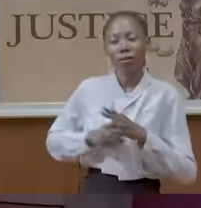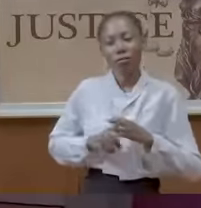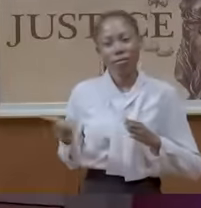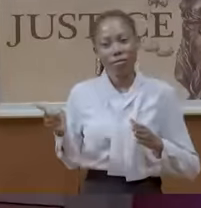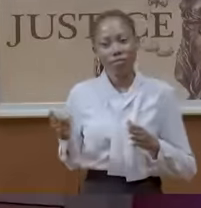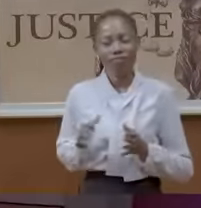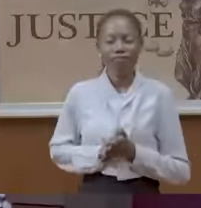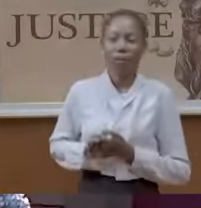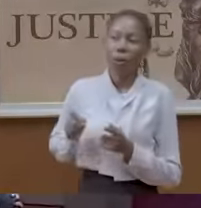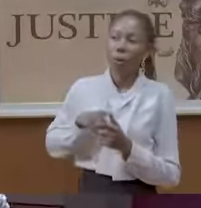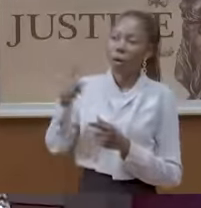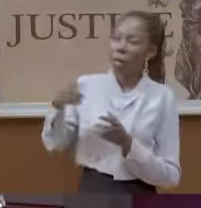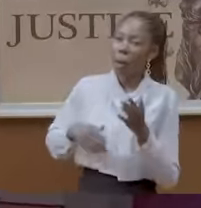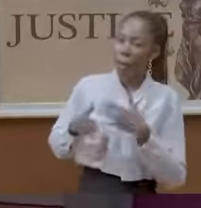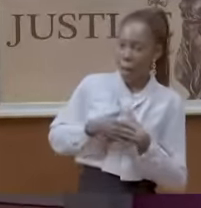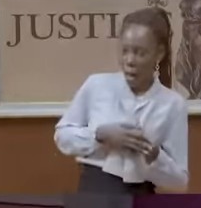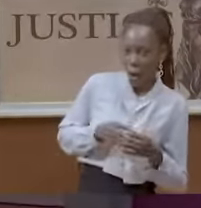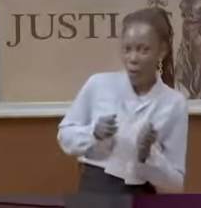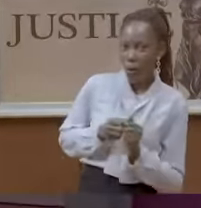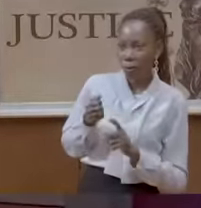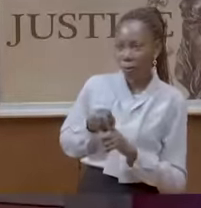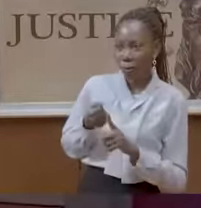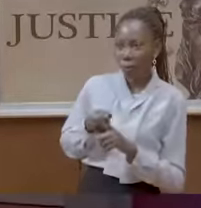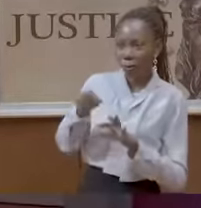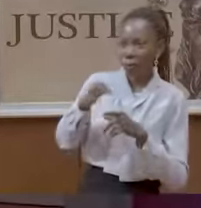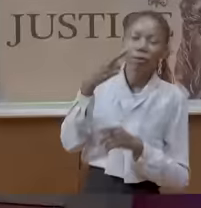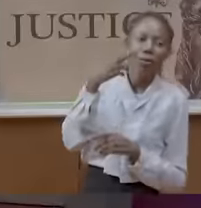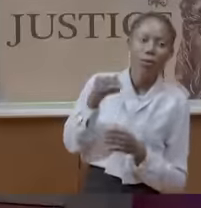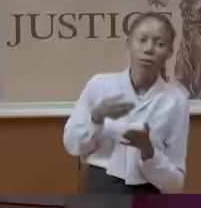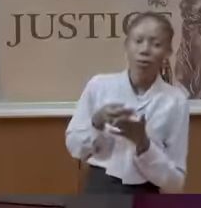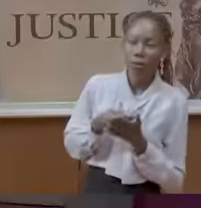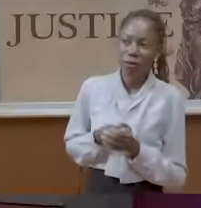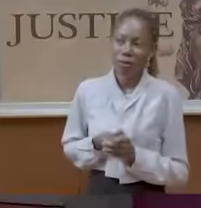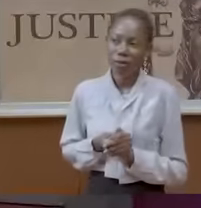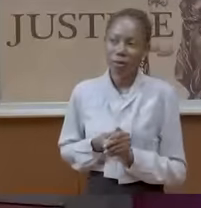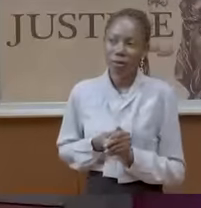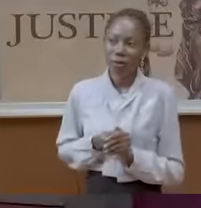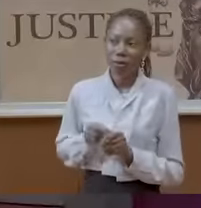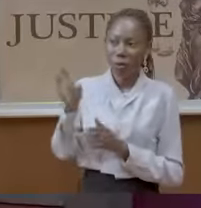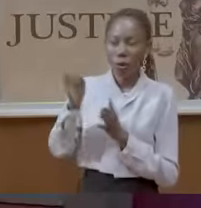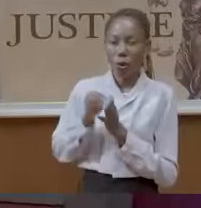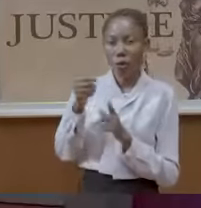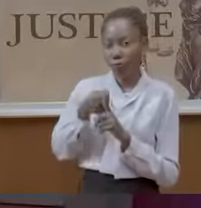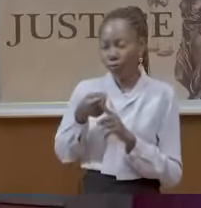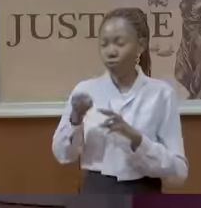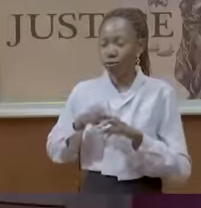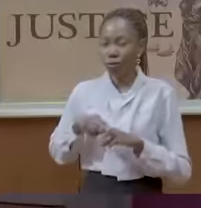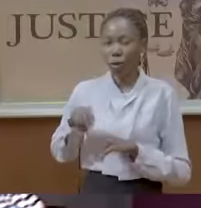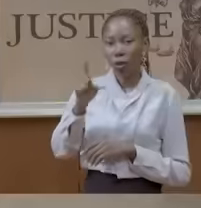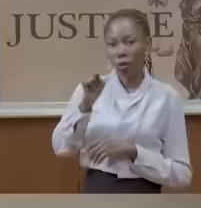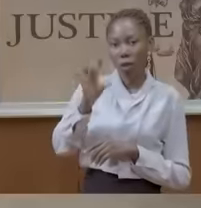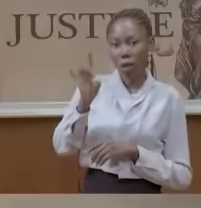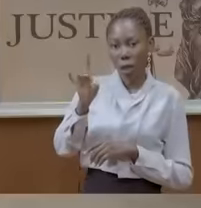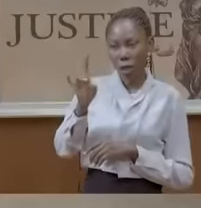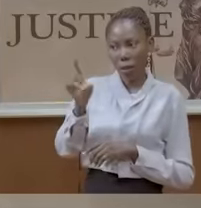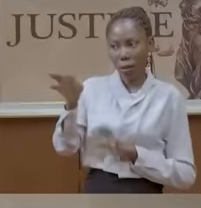So when they paid salary, I came back and paid and gave her the money. When I gave her the money, my salary was 28,000. I gave her 25. My